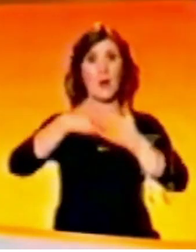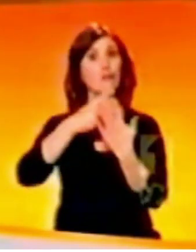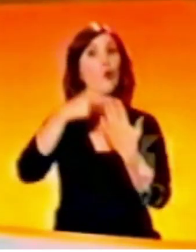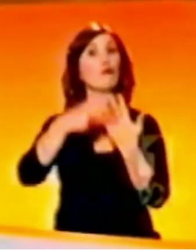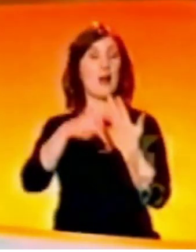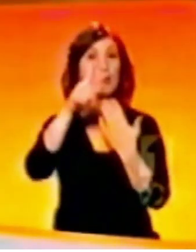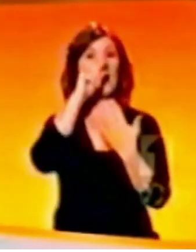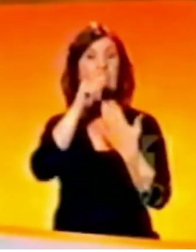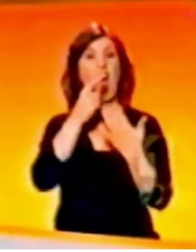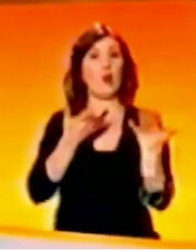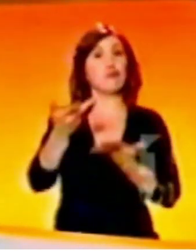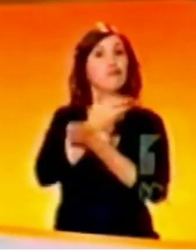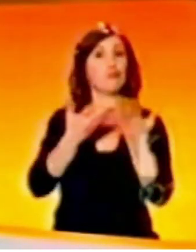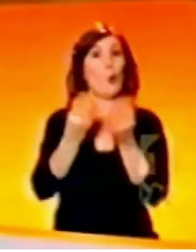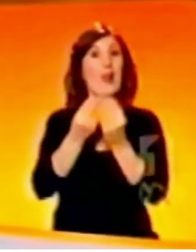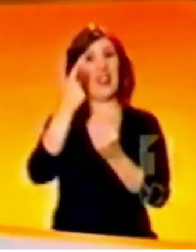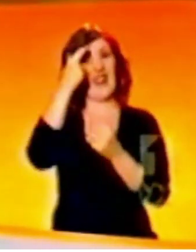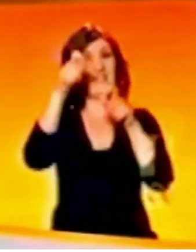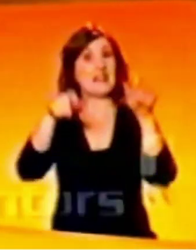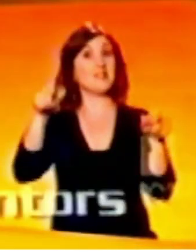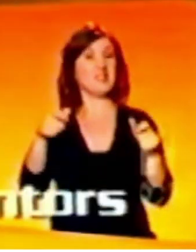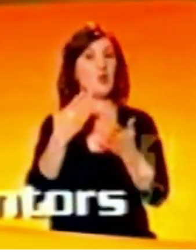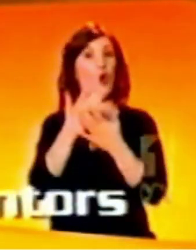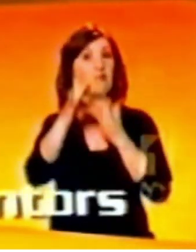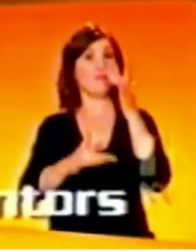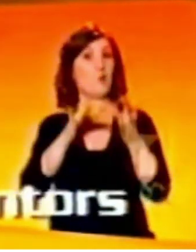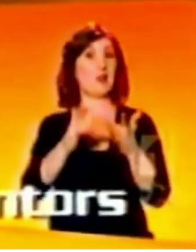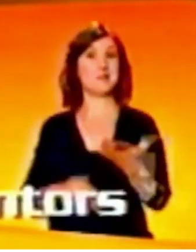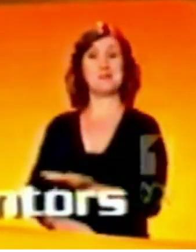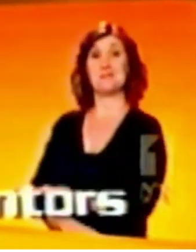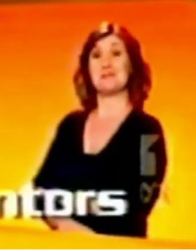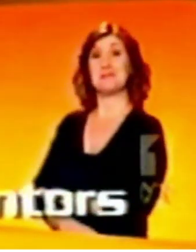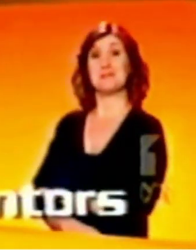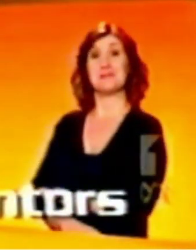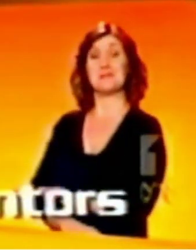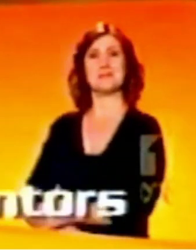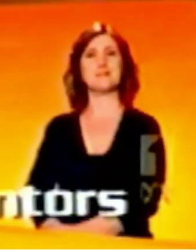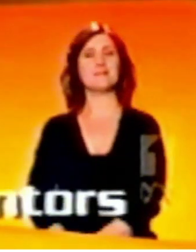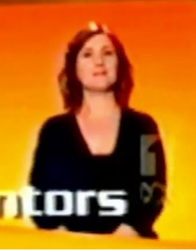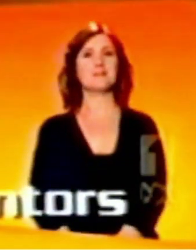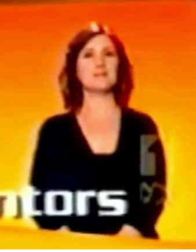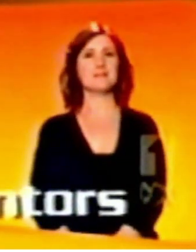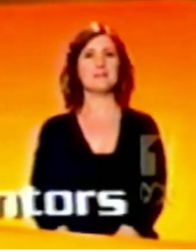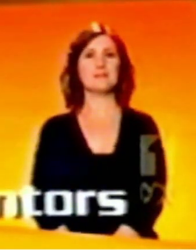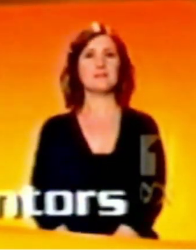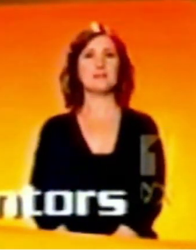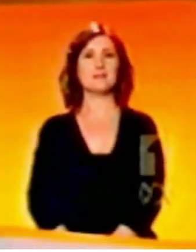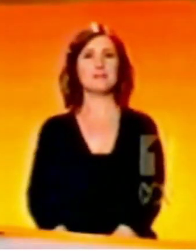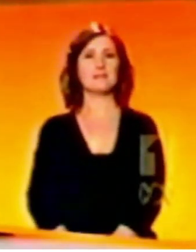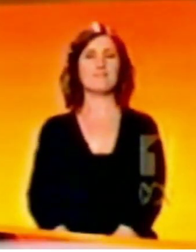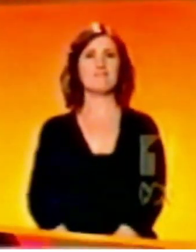tonight's show, then why not join all tonight's inventors in a web forum straight after the show at abc.net.au/New